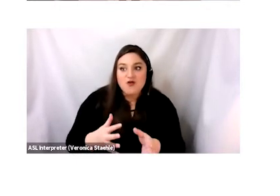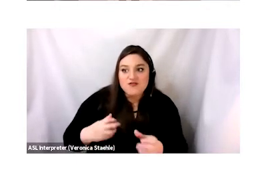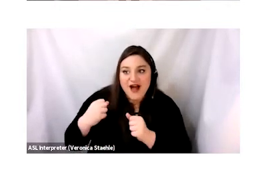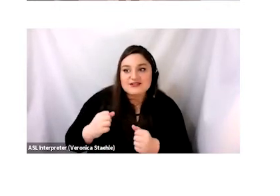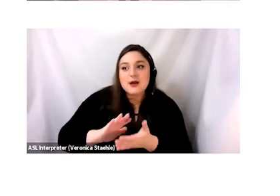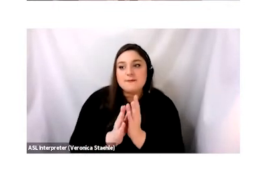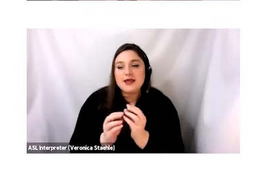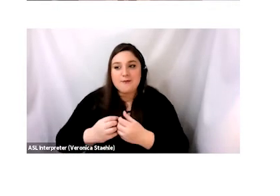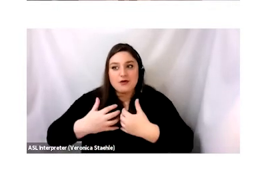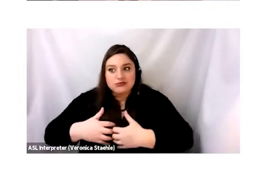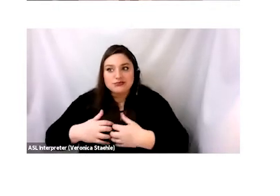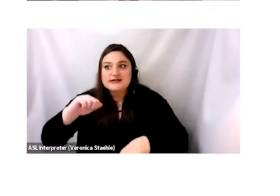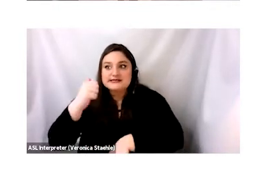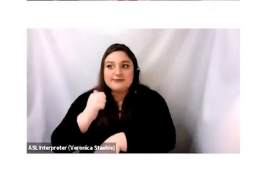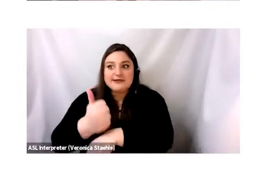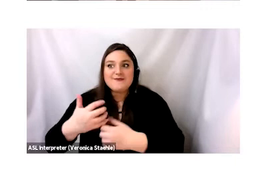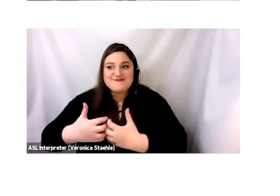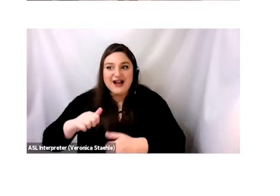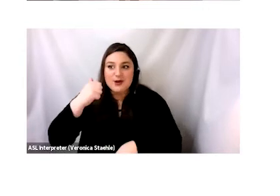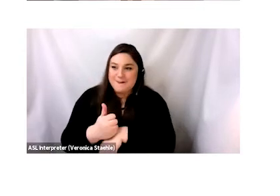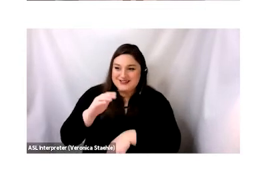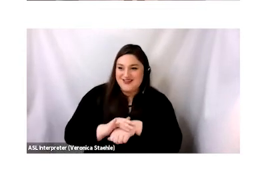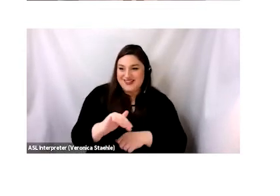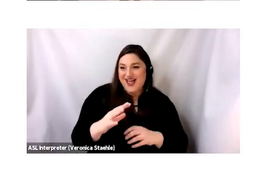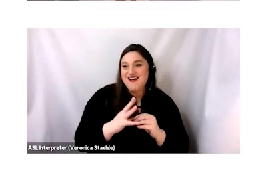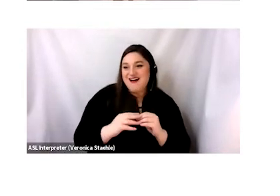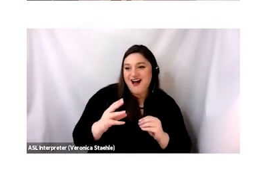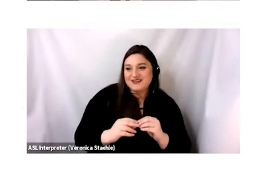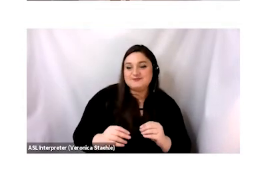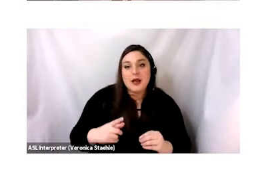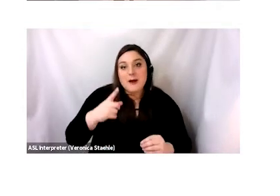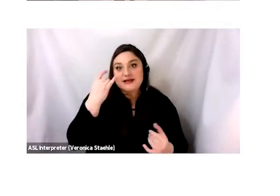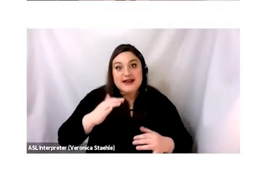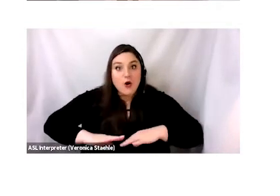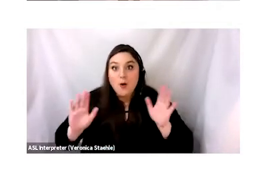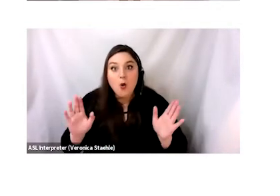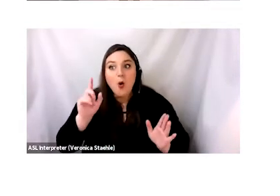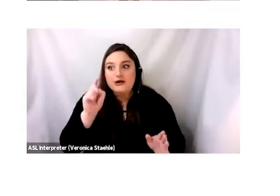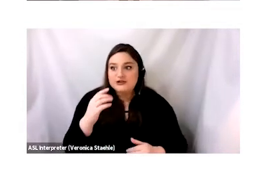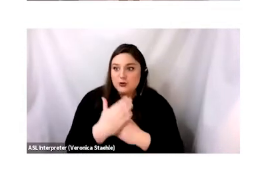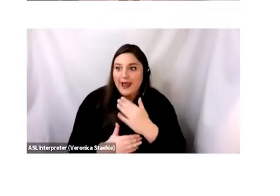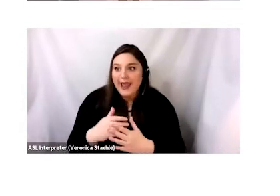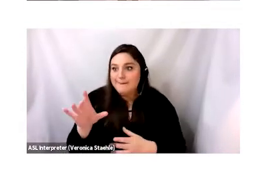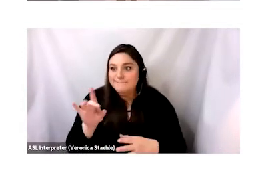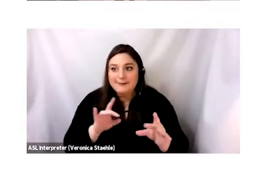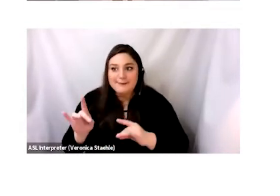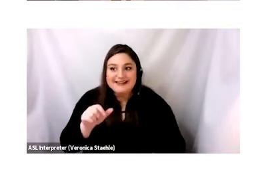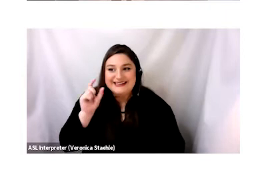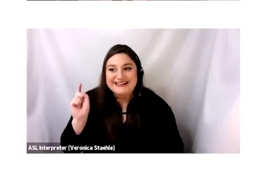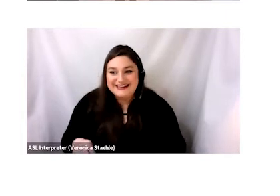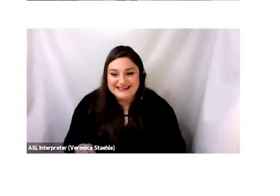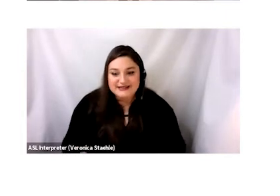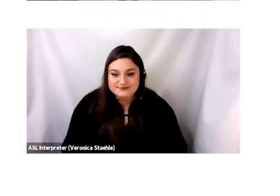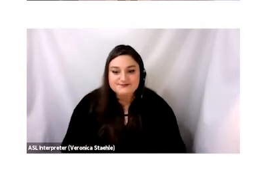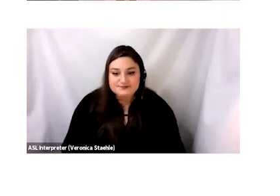and factories. So from slaves handpicking cotton to the cotton gin. And a demand for cotton already existed in the industrial textile